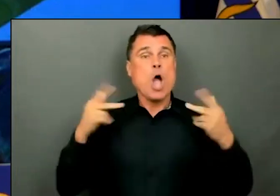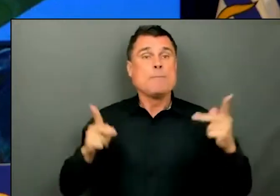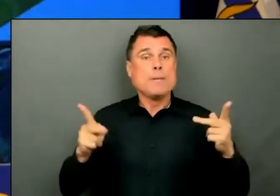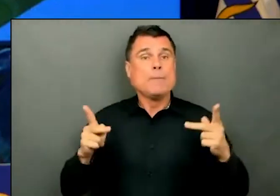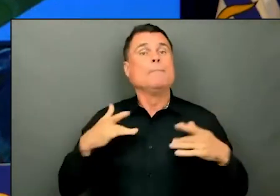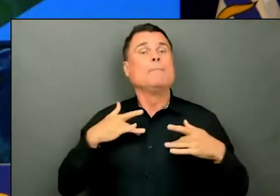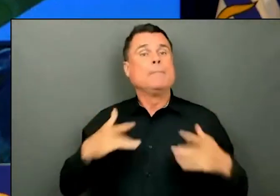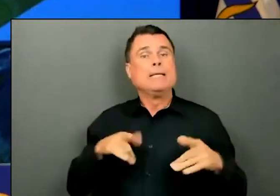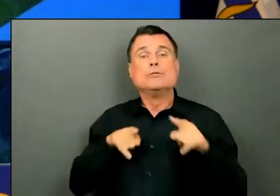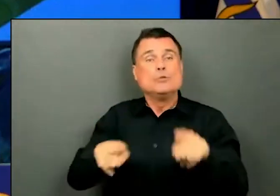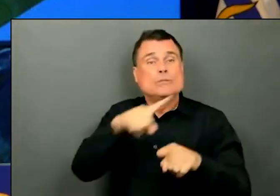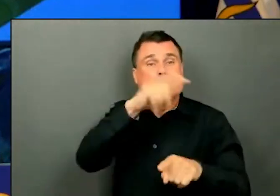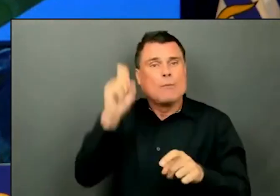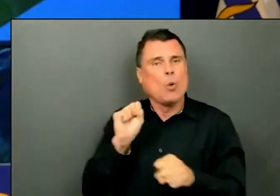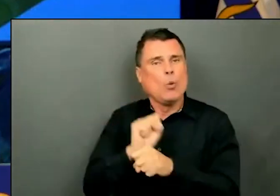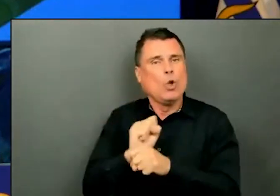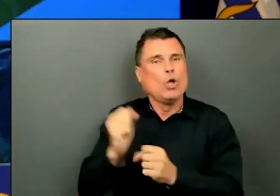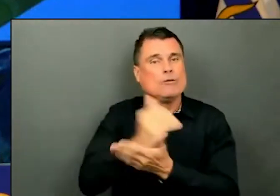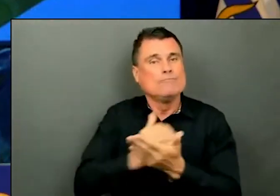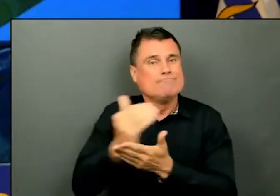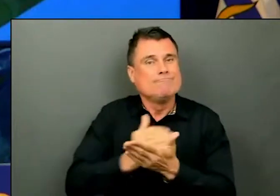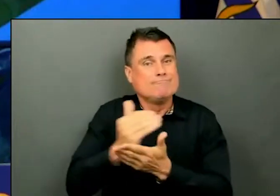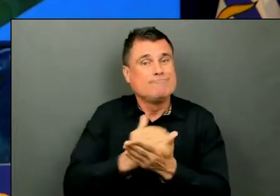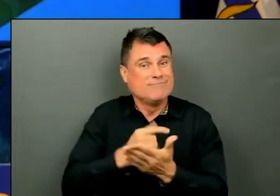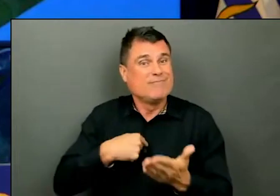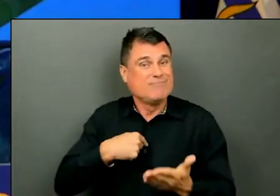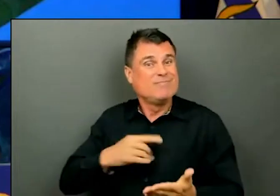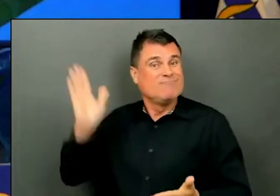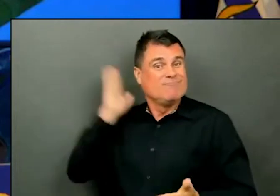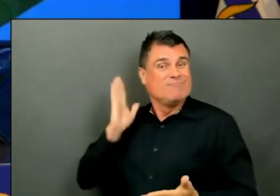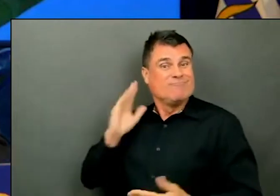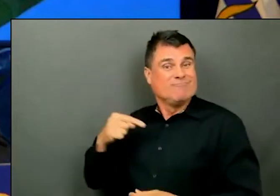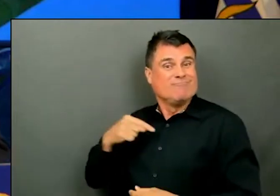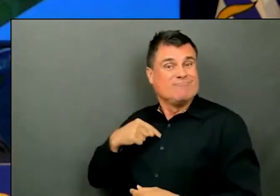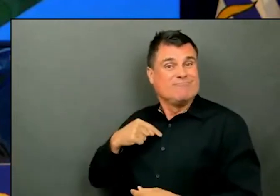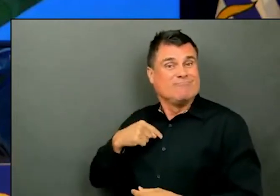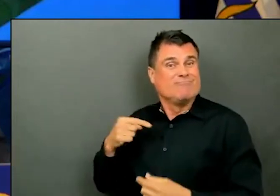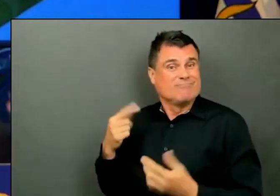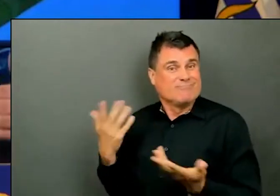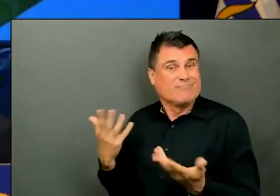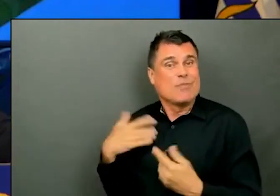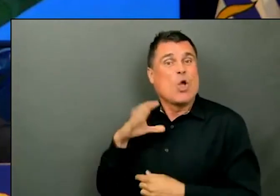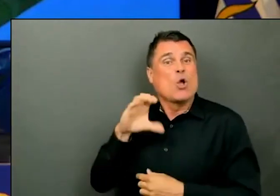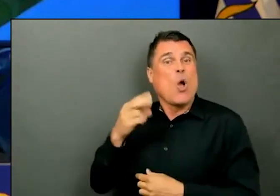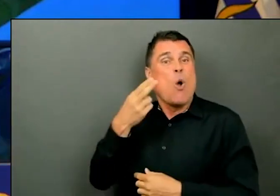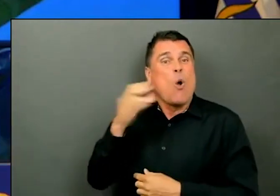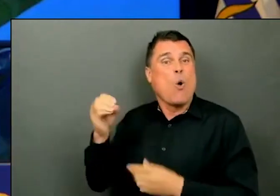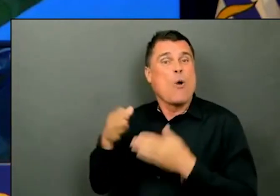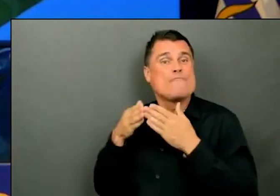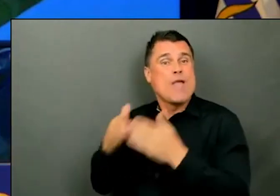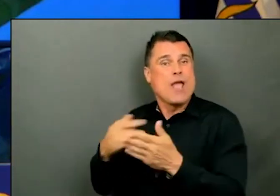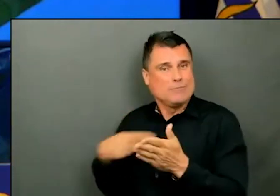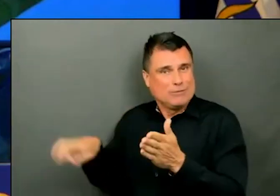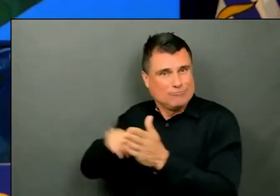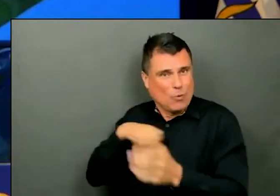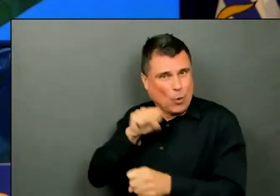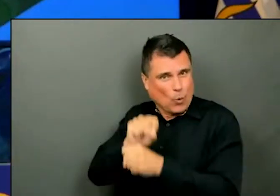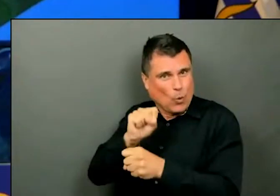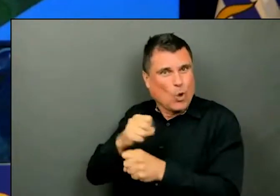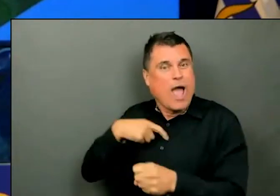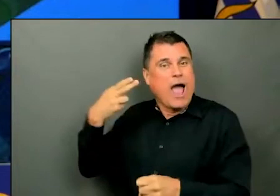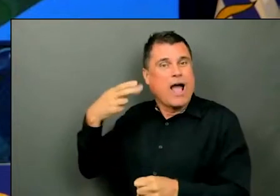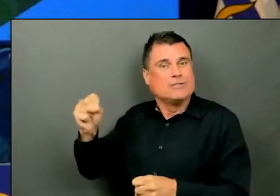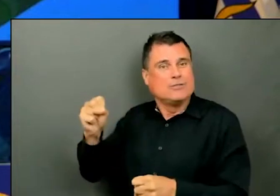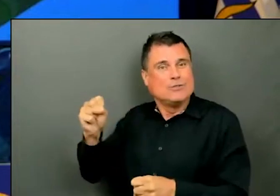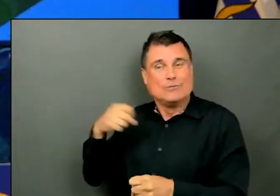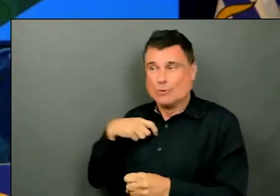the Coho Ferry, a tourism operation from Port Angeles to Victoria when I was in high school, telling people how to get to Butchart Gardens when they